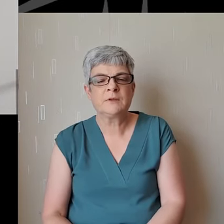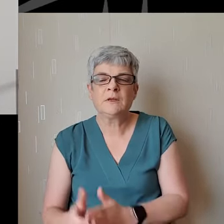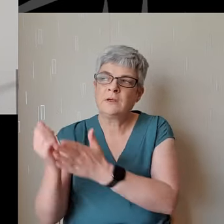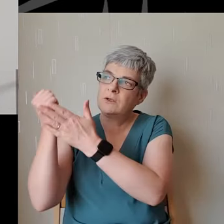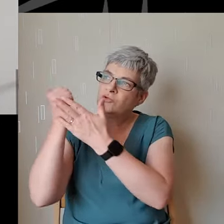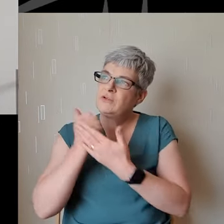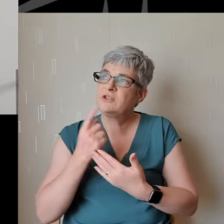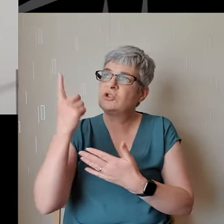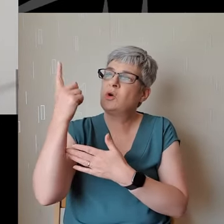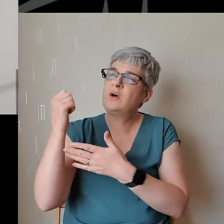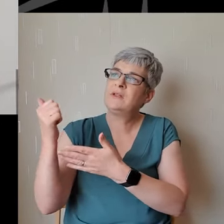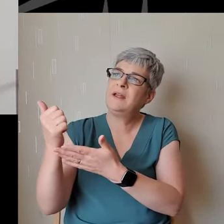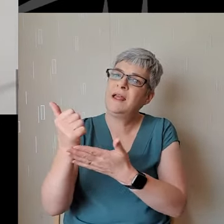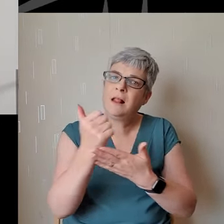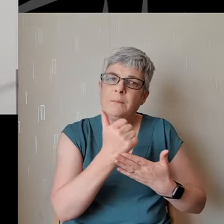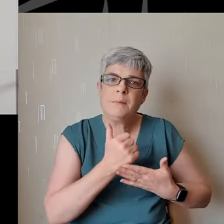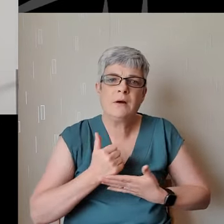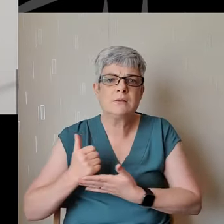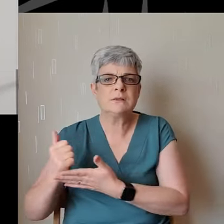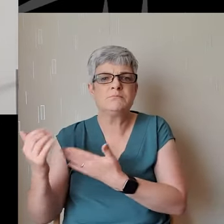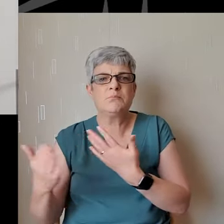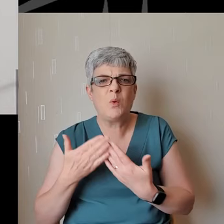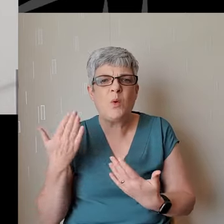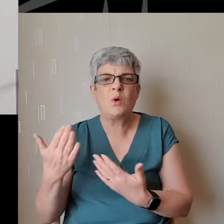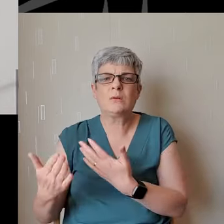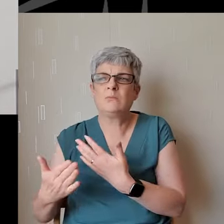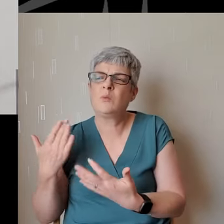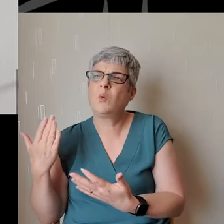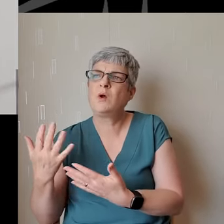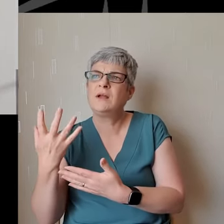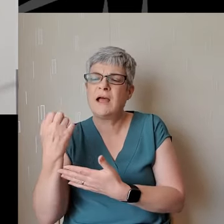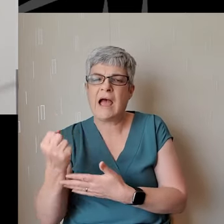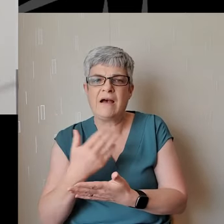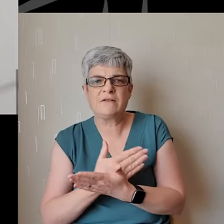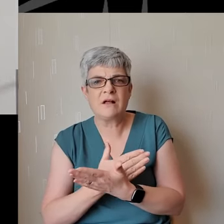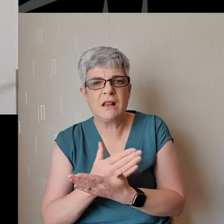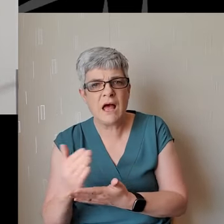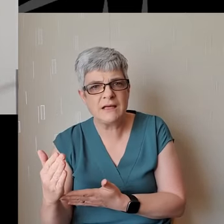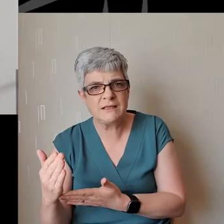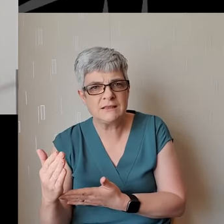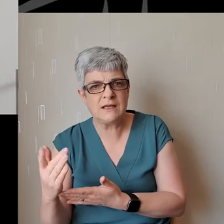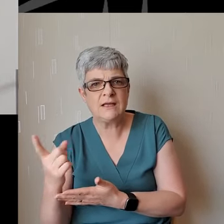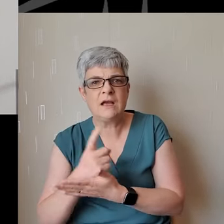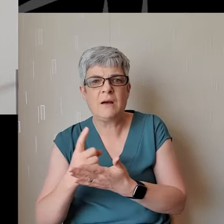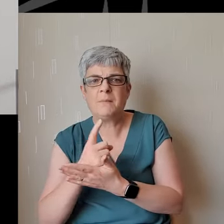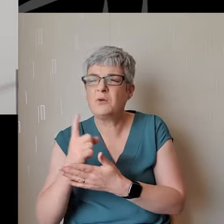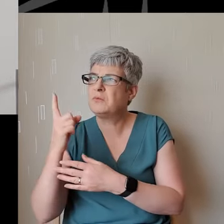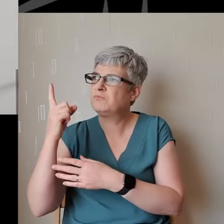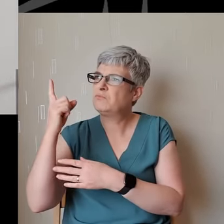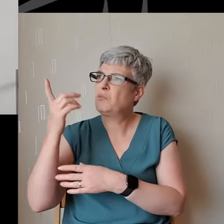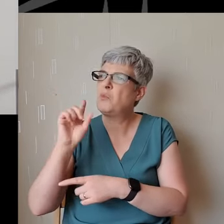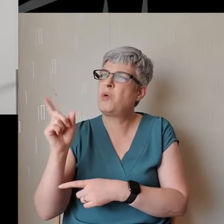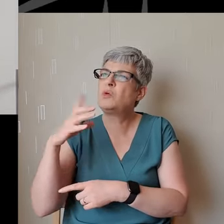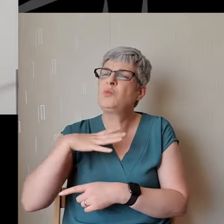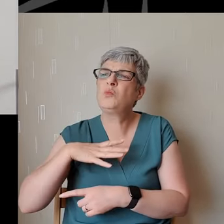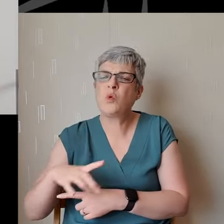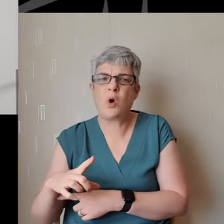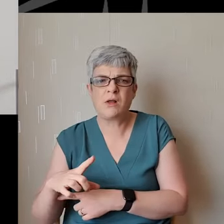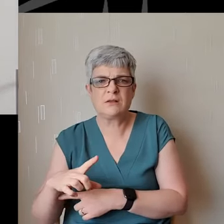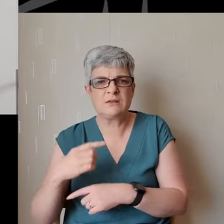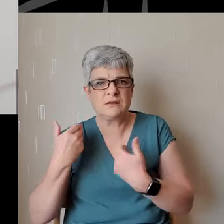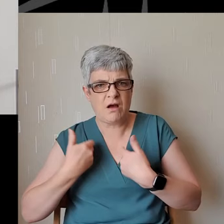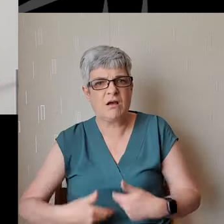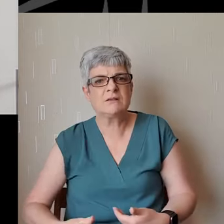Gracious God, help us more and more to have the clarity about all that you want us to be and all that you call us to